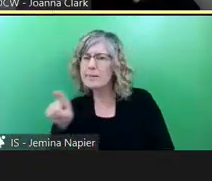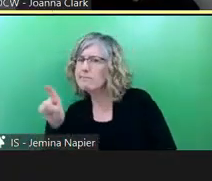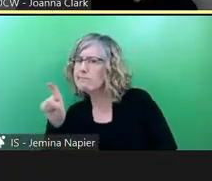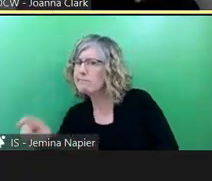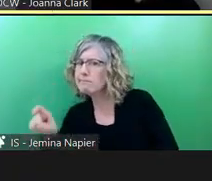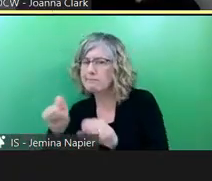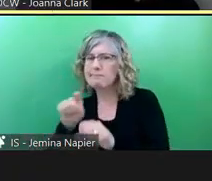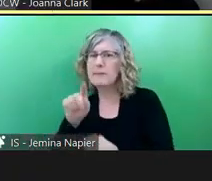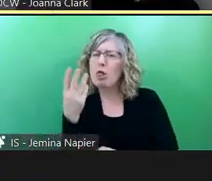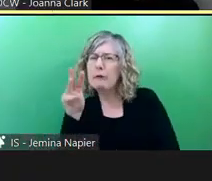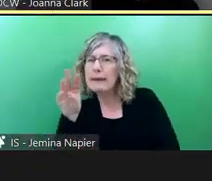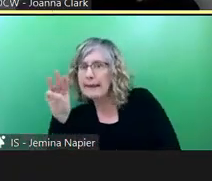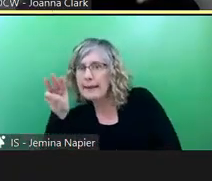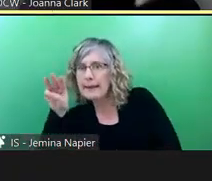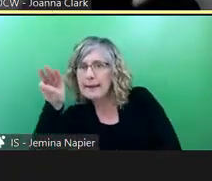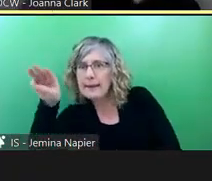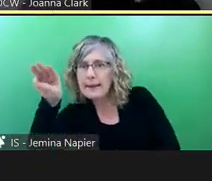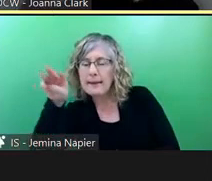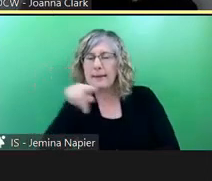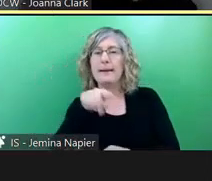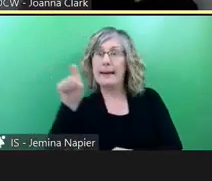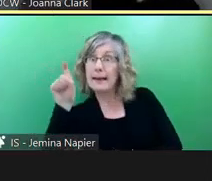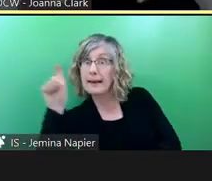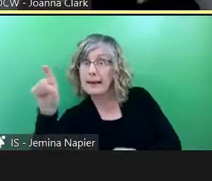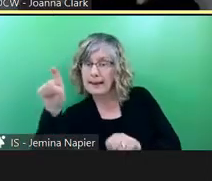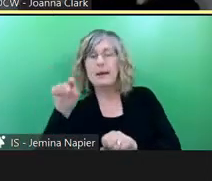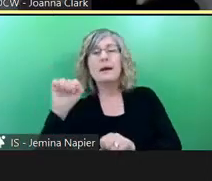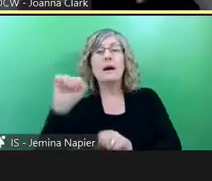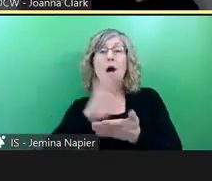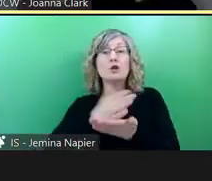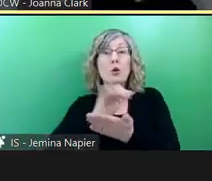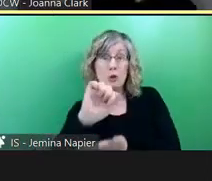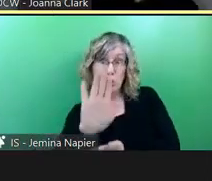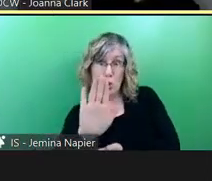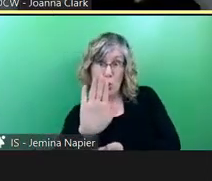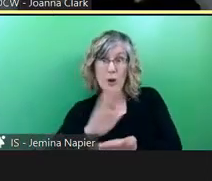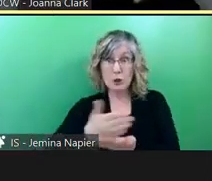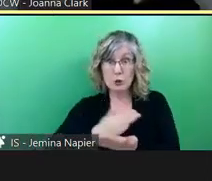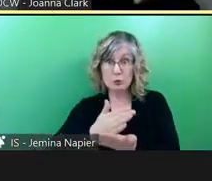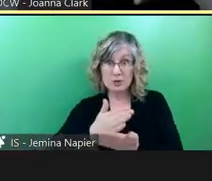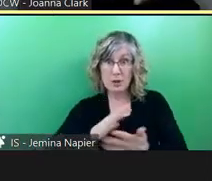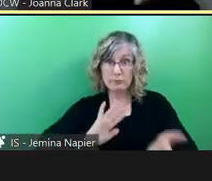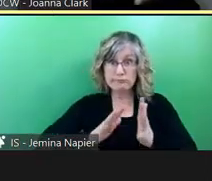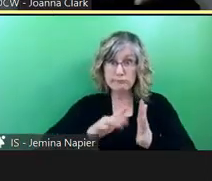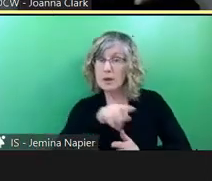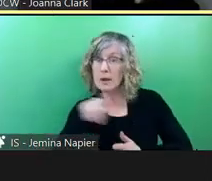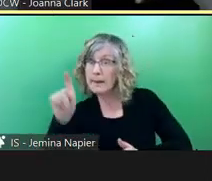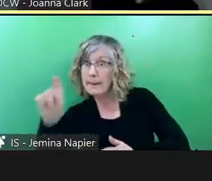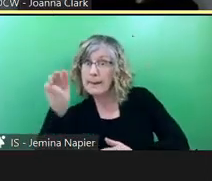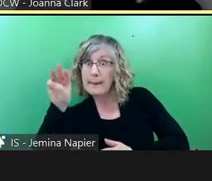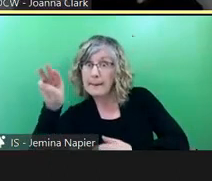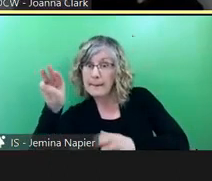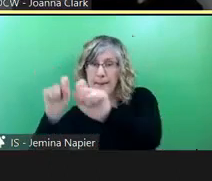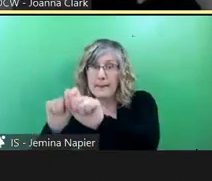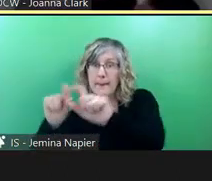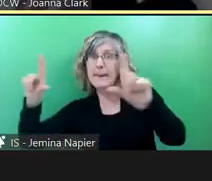3 dots on the video, on your interpreter's video. If you have any questions, put it in chat and someone can help